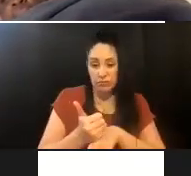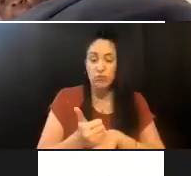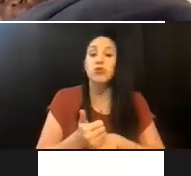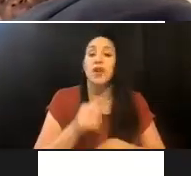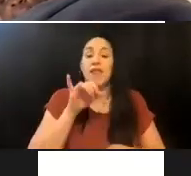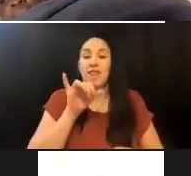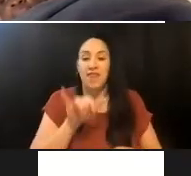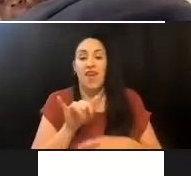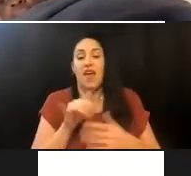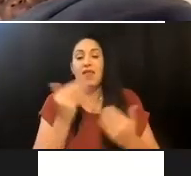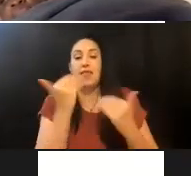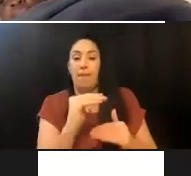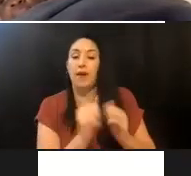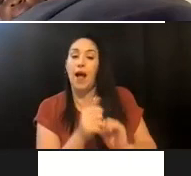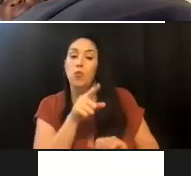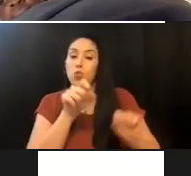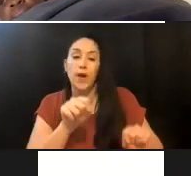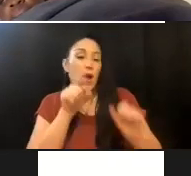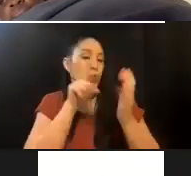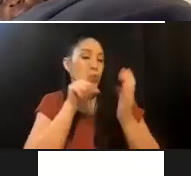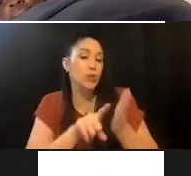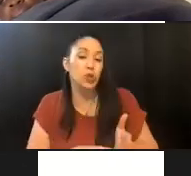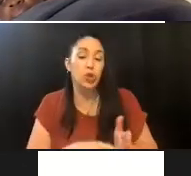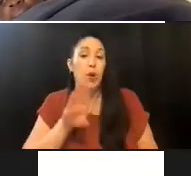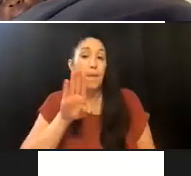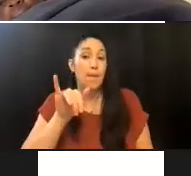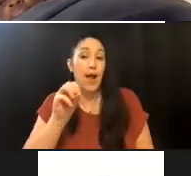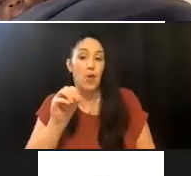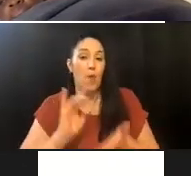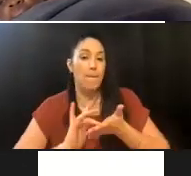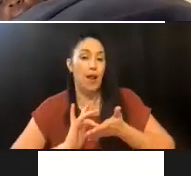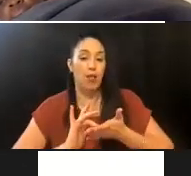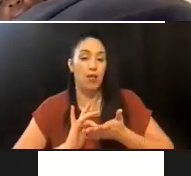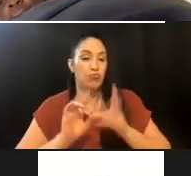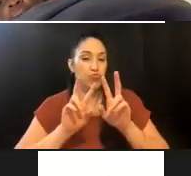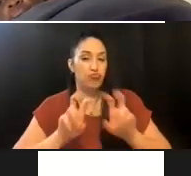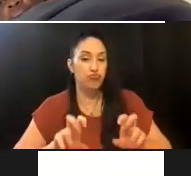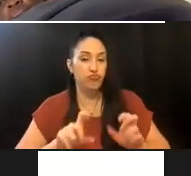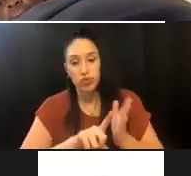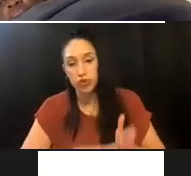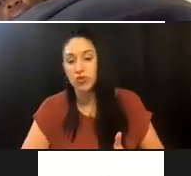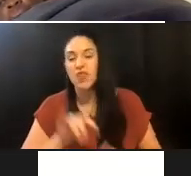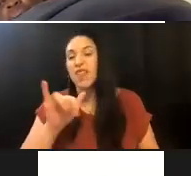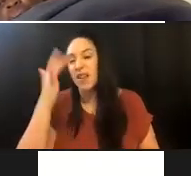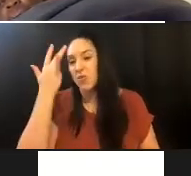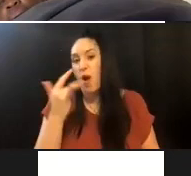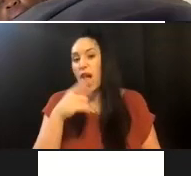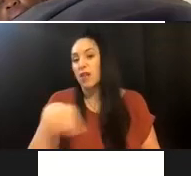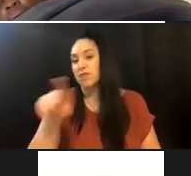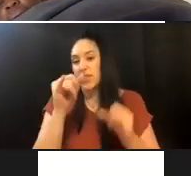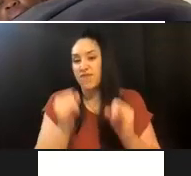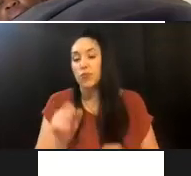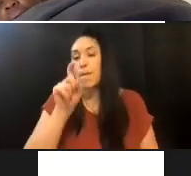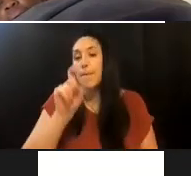biomedical research studies. So that's why you have a consent process that an individual has to go through by law.